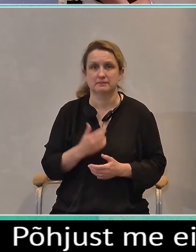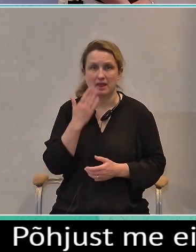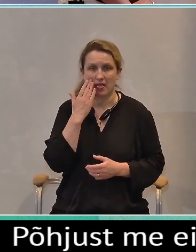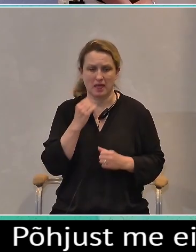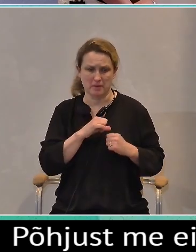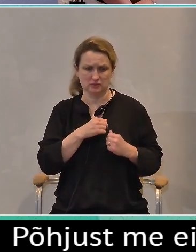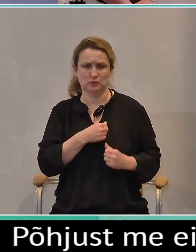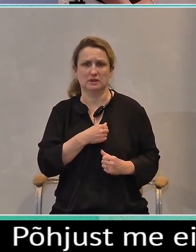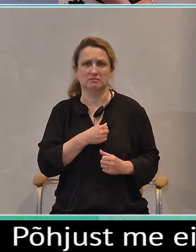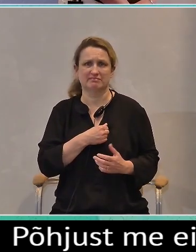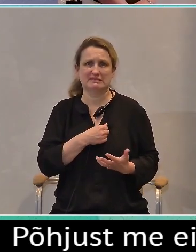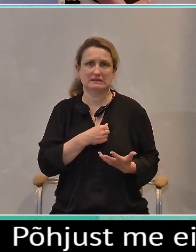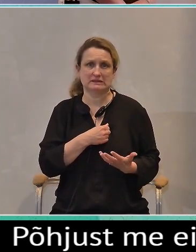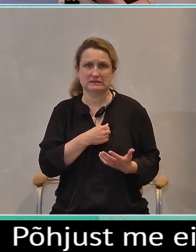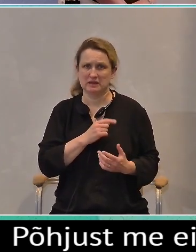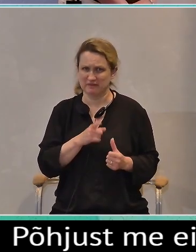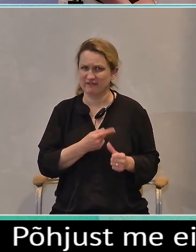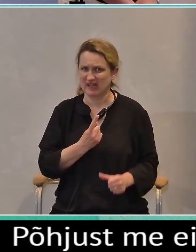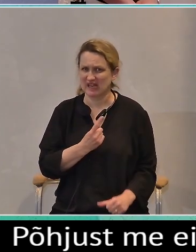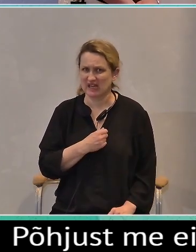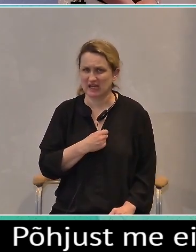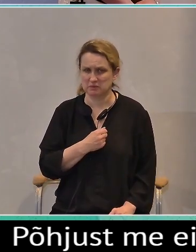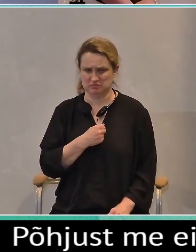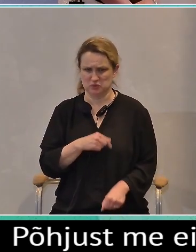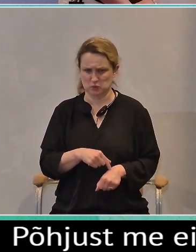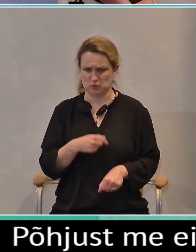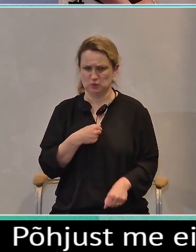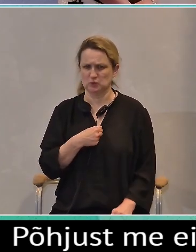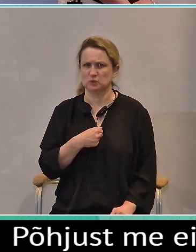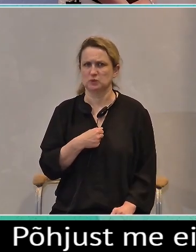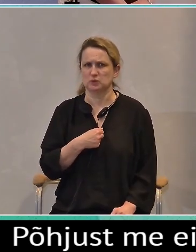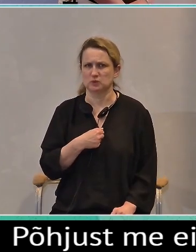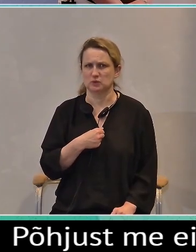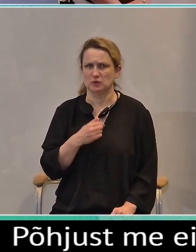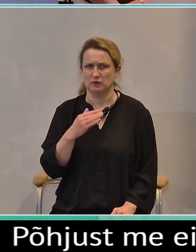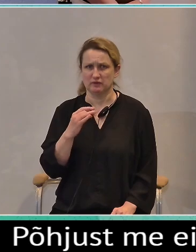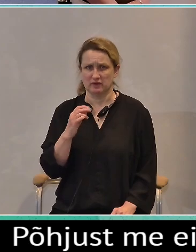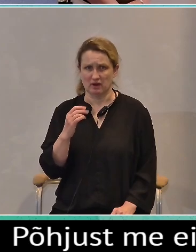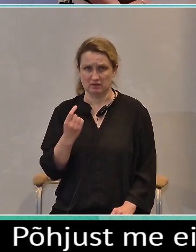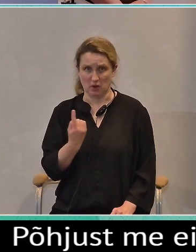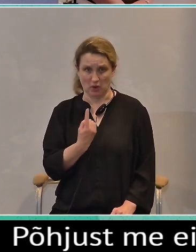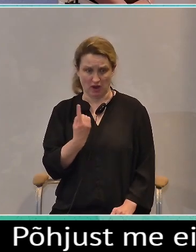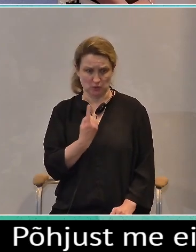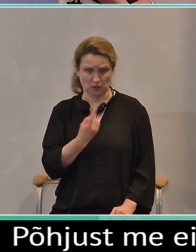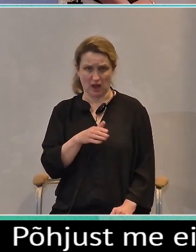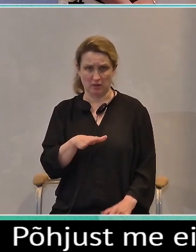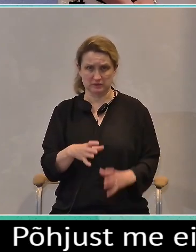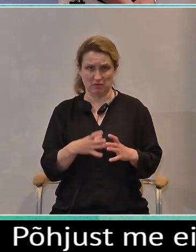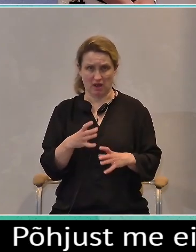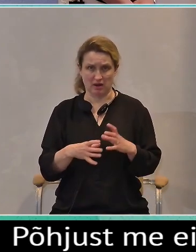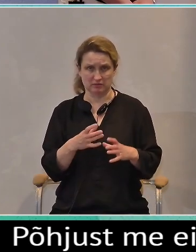an epicrosis said she has developmental delays. But my mother's